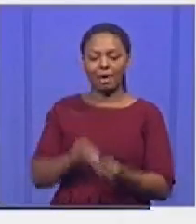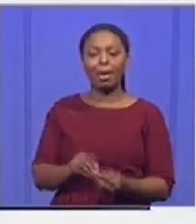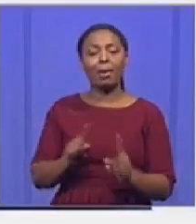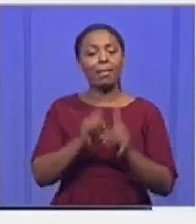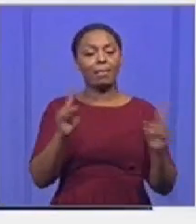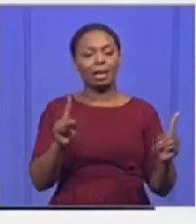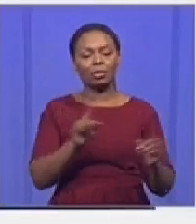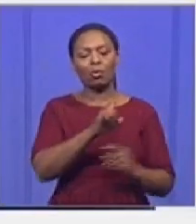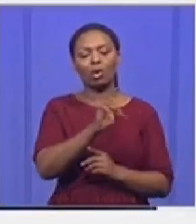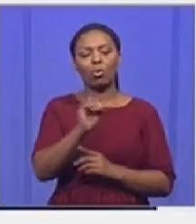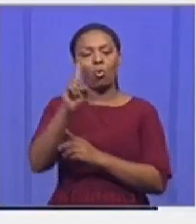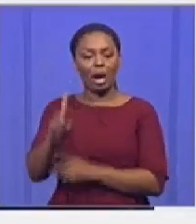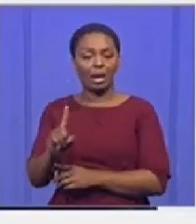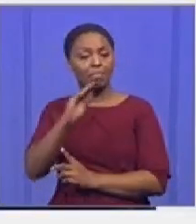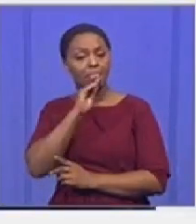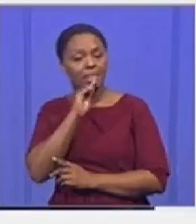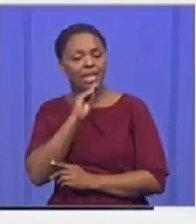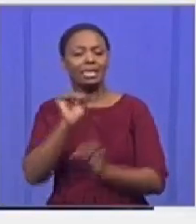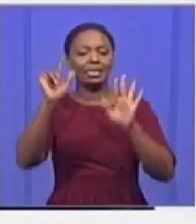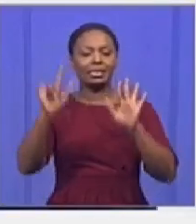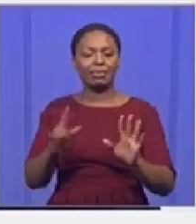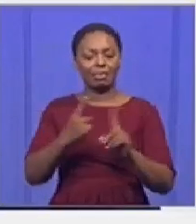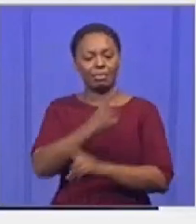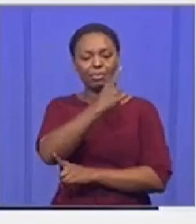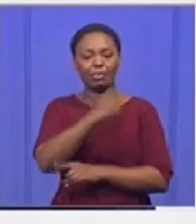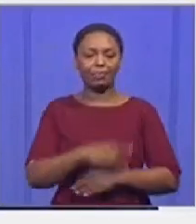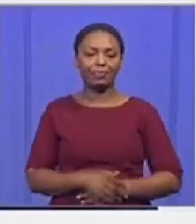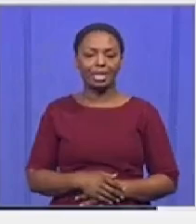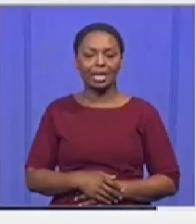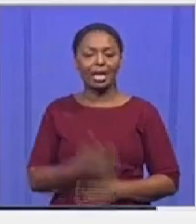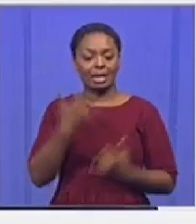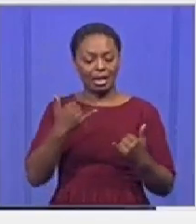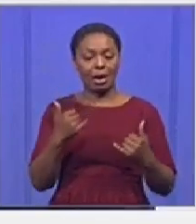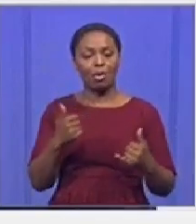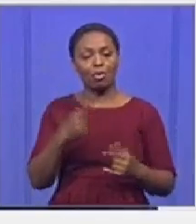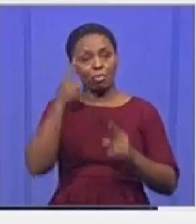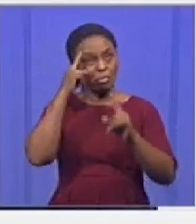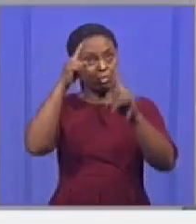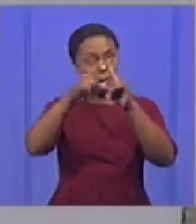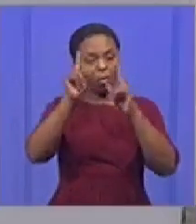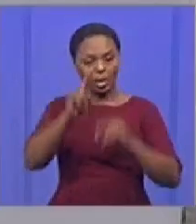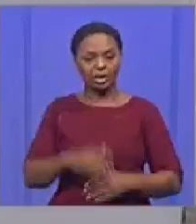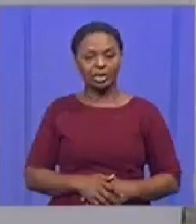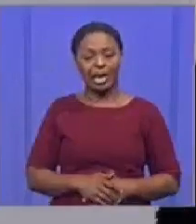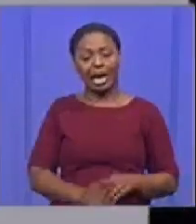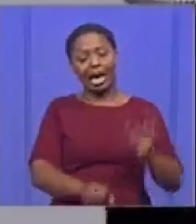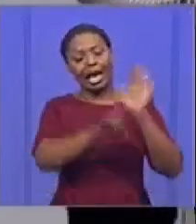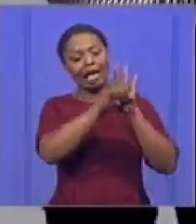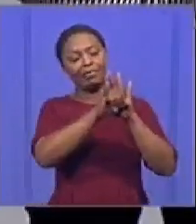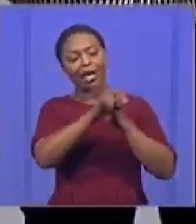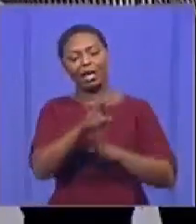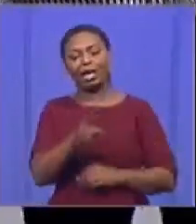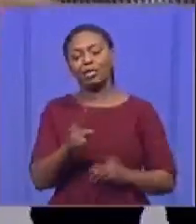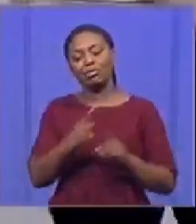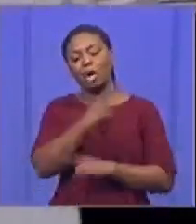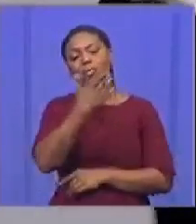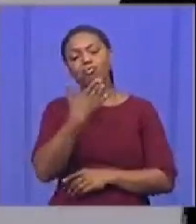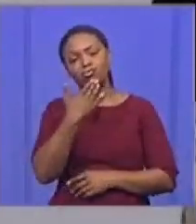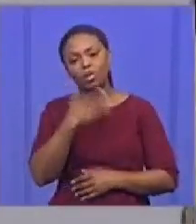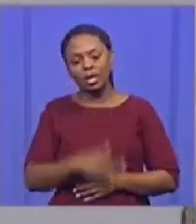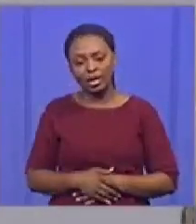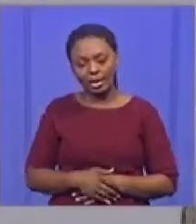had 101, which means there are 7 traitors. Our mission is going to be to identify those traitors,